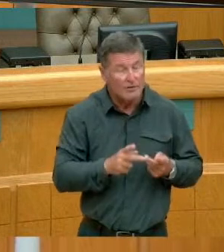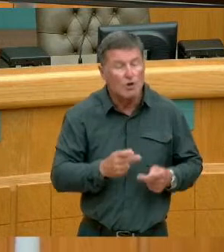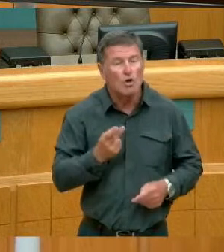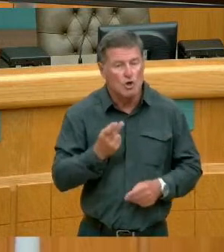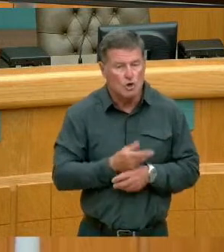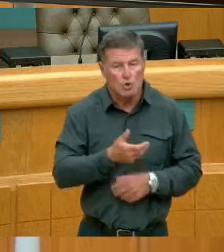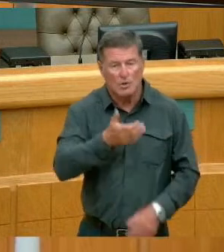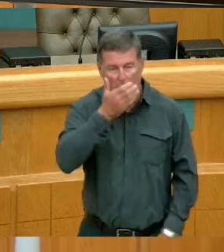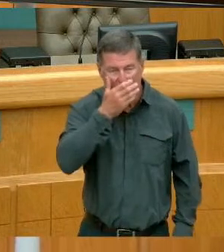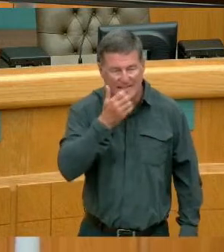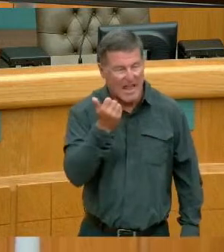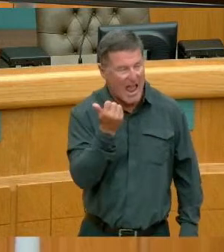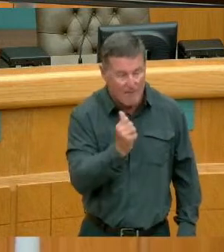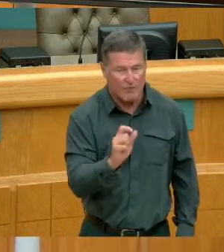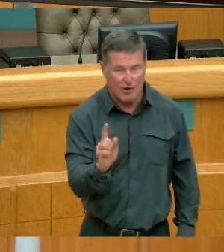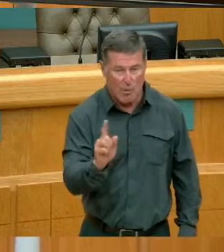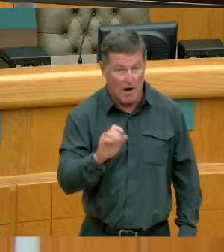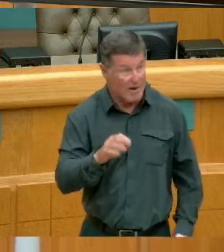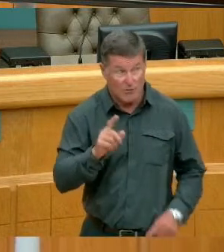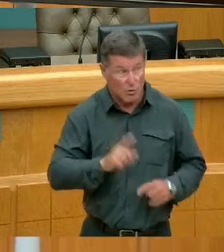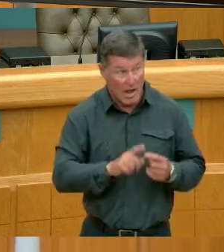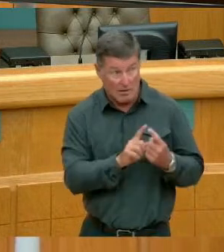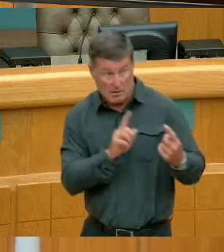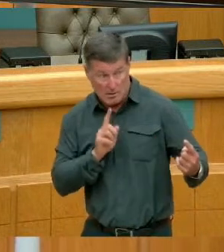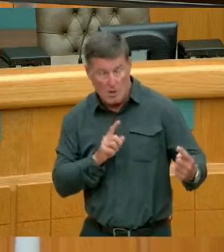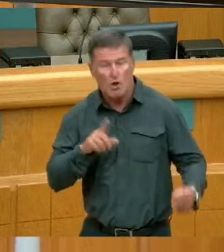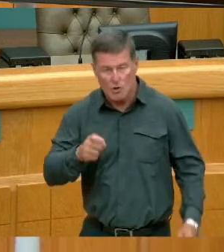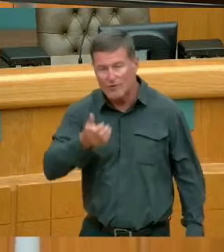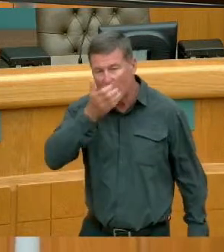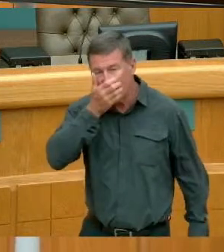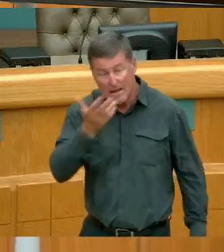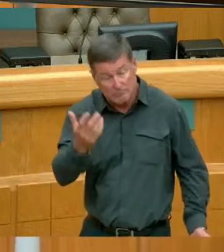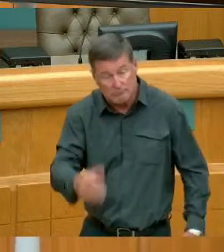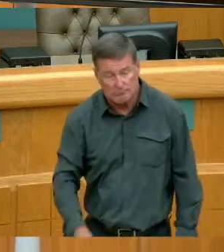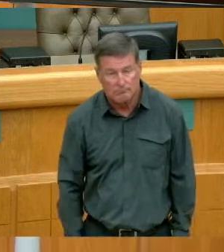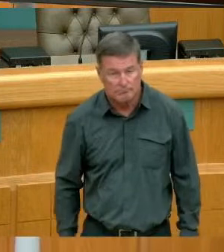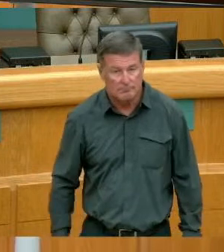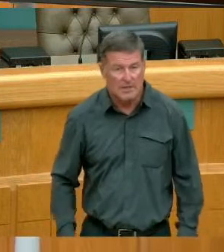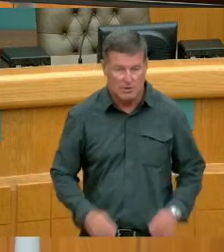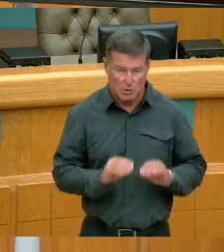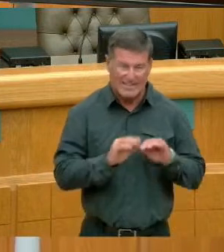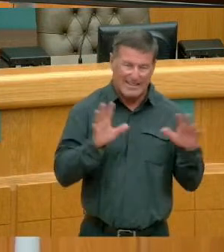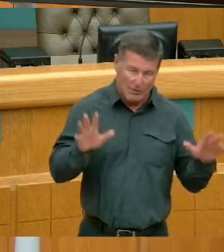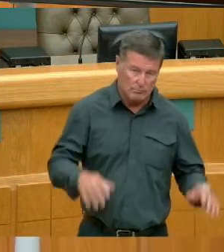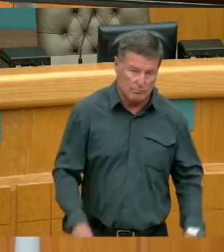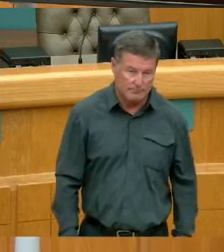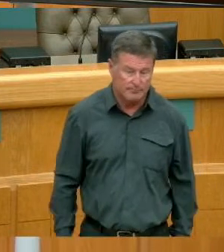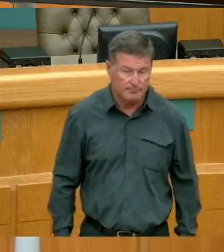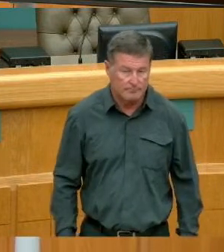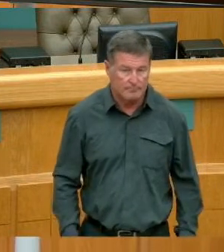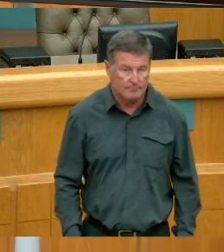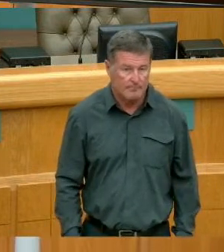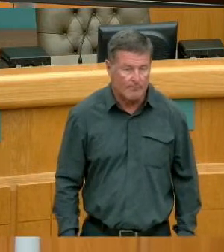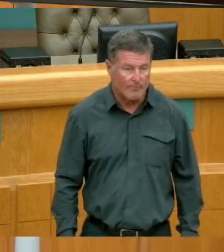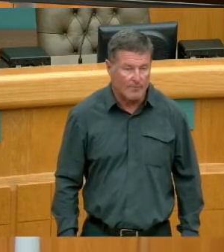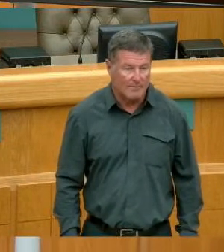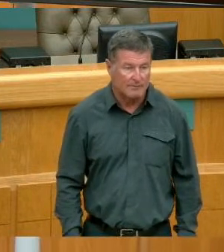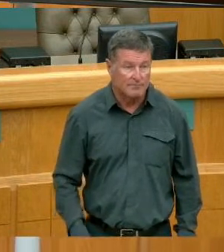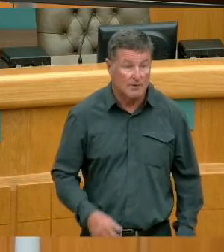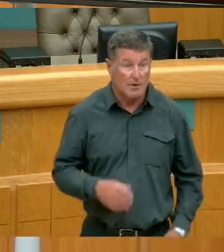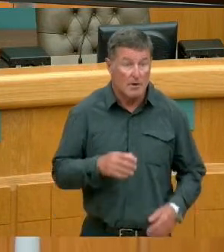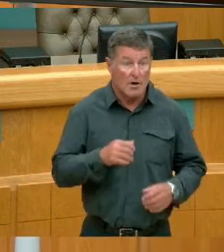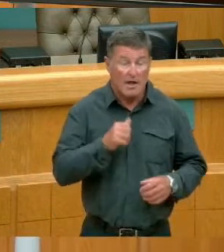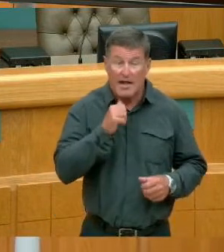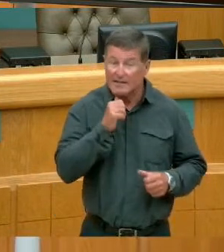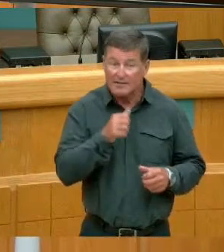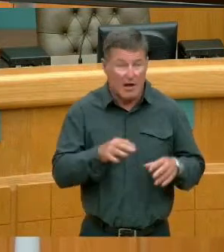mask everywhere where you can't social distance. And we think that that's going to, and forget what I think,